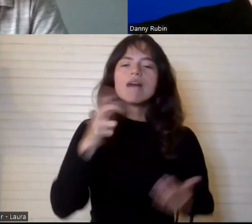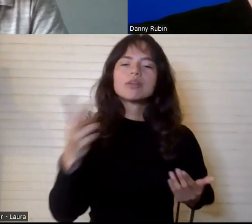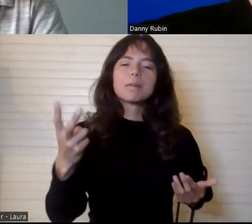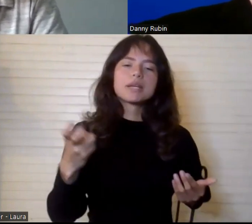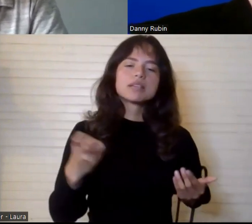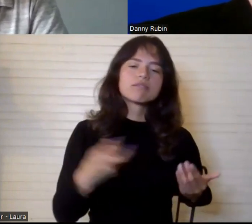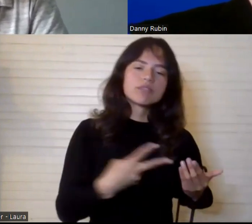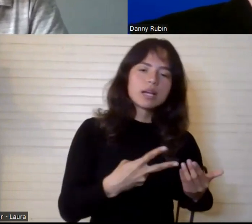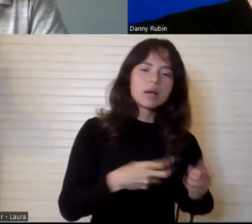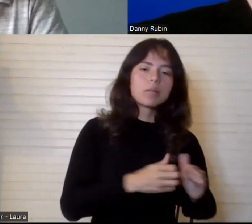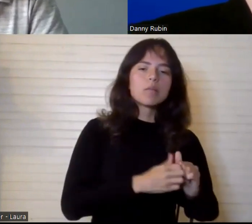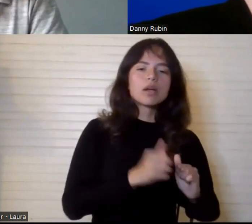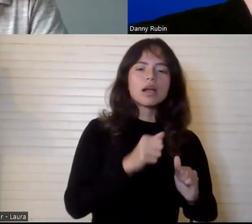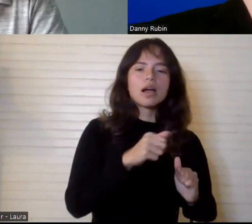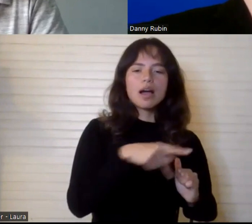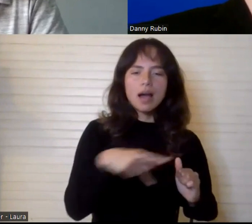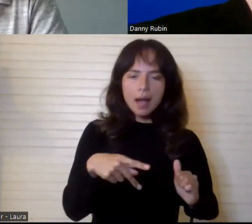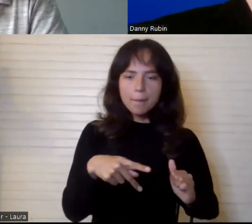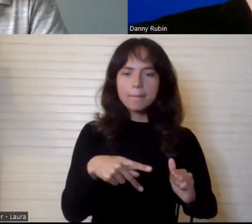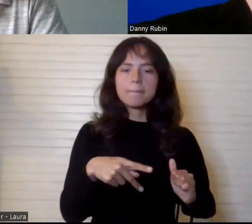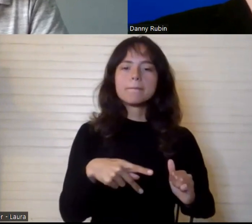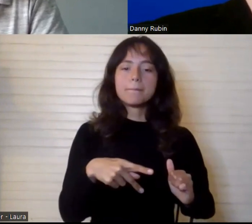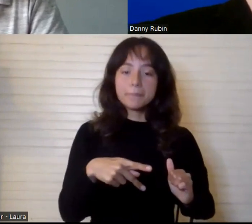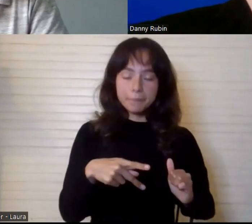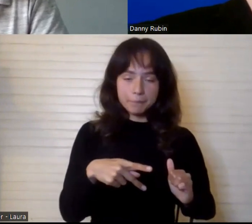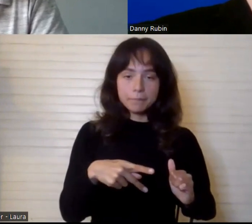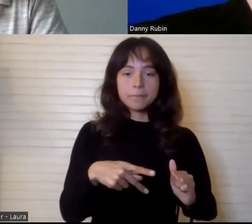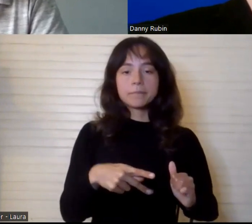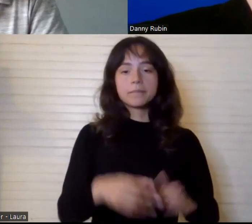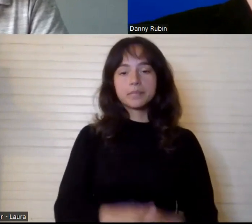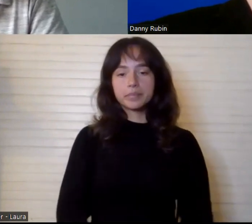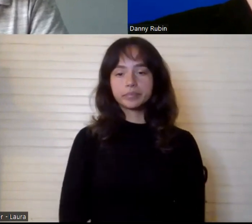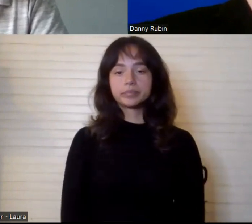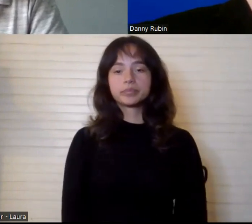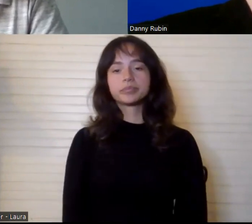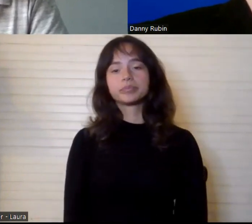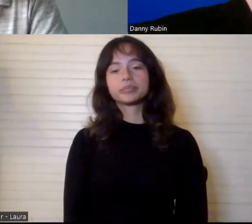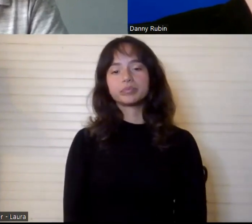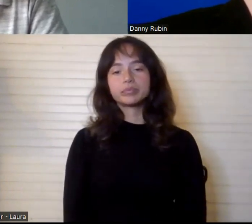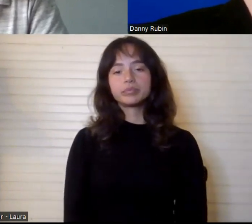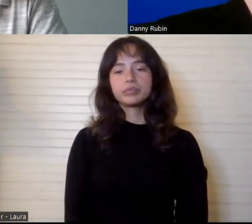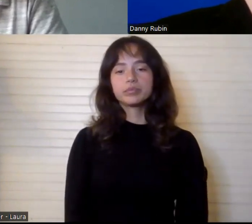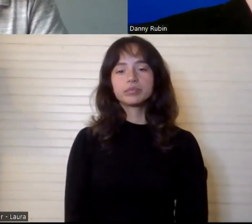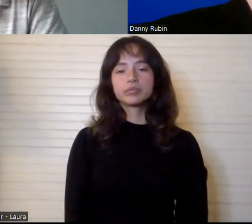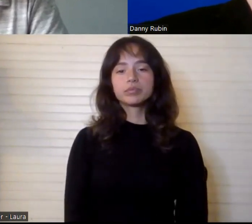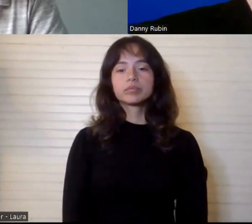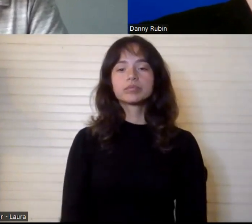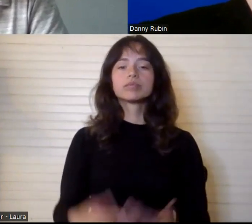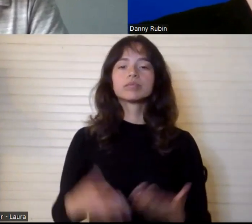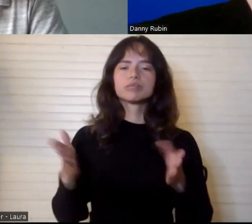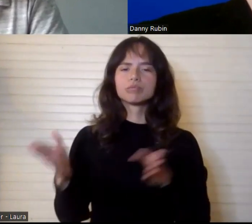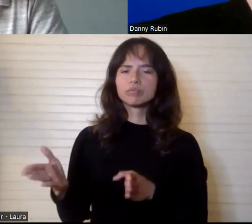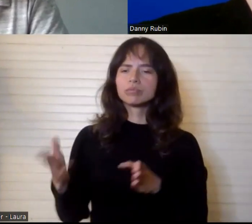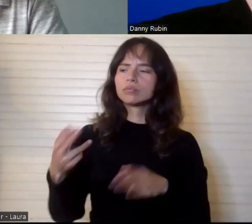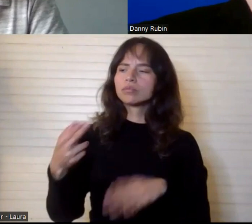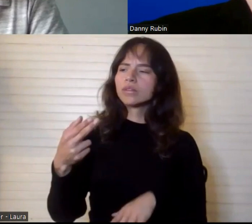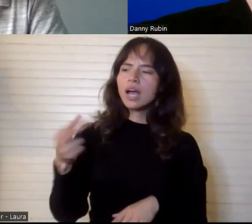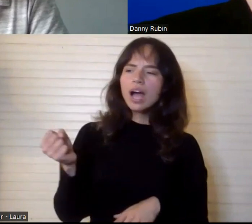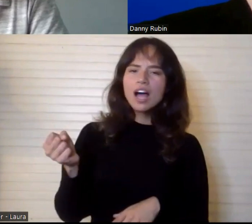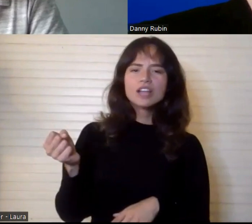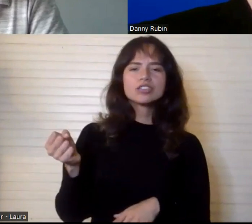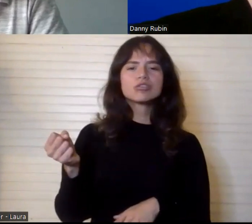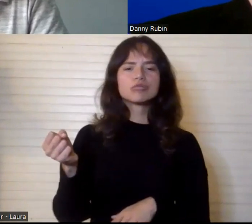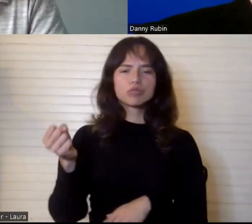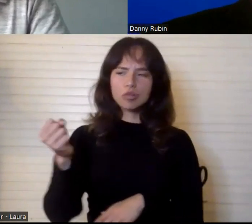device. In terms of what a high school or an aspiring student can sort of